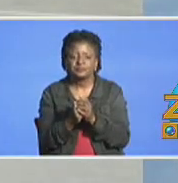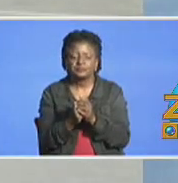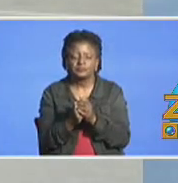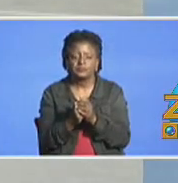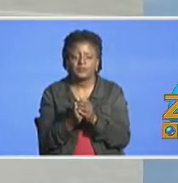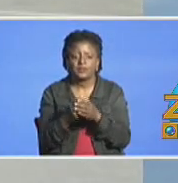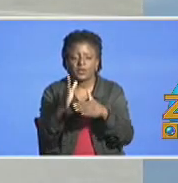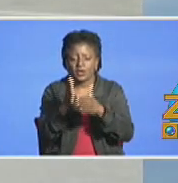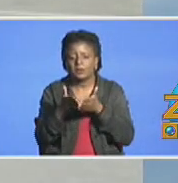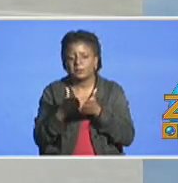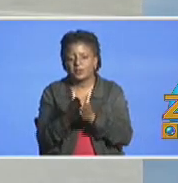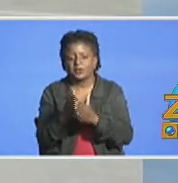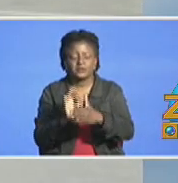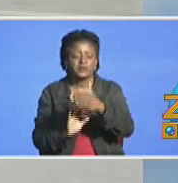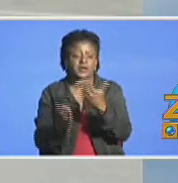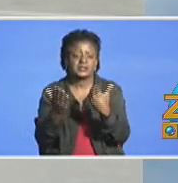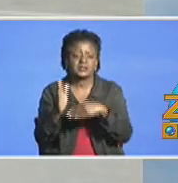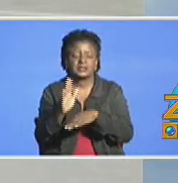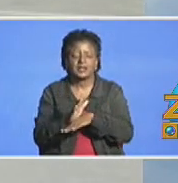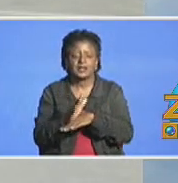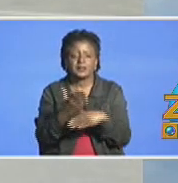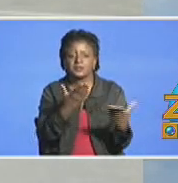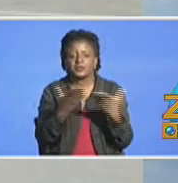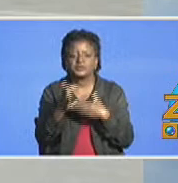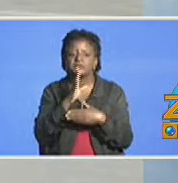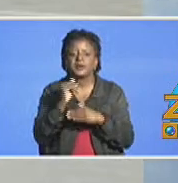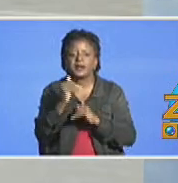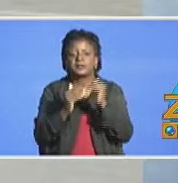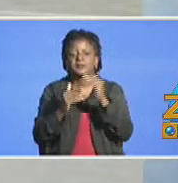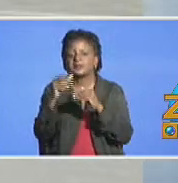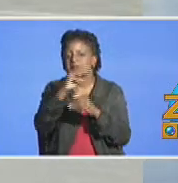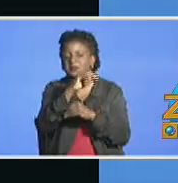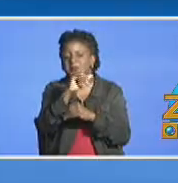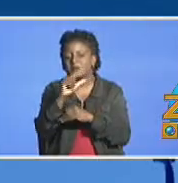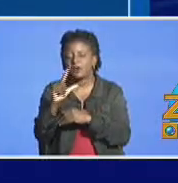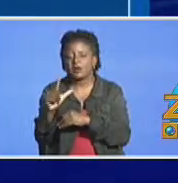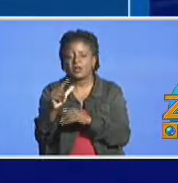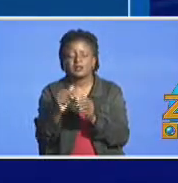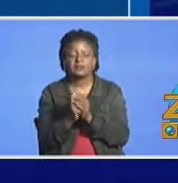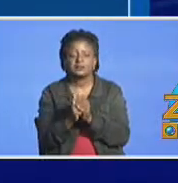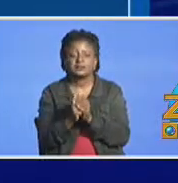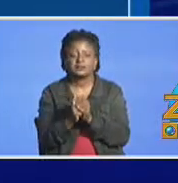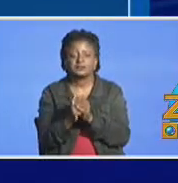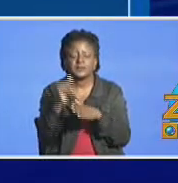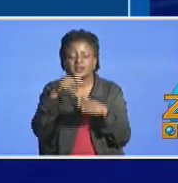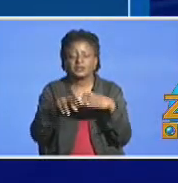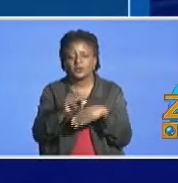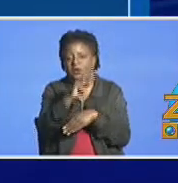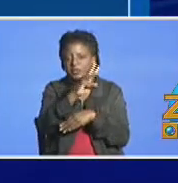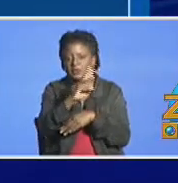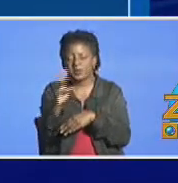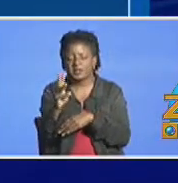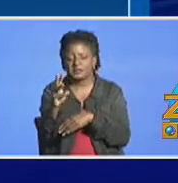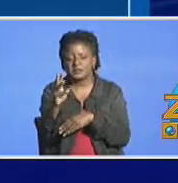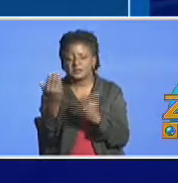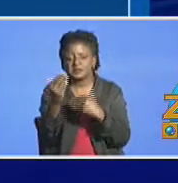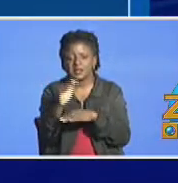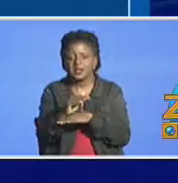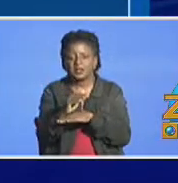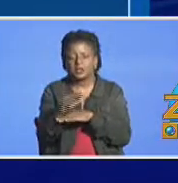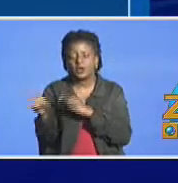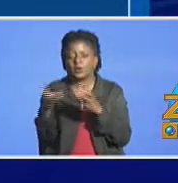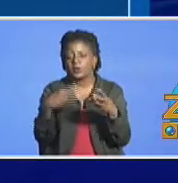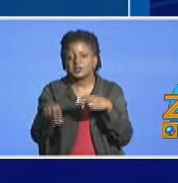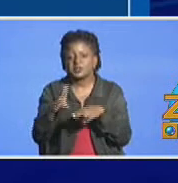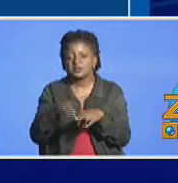your boating forecast tonight is brought to you by Builders Mall, home of FYP, the Telecom, and the Paint Center. In the northwestern islands tonight, the winds are